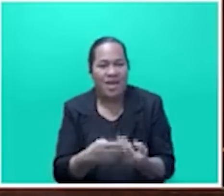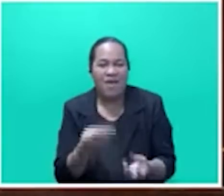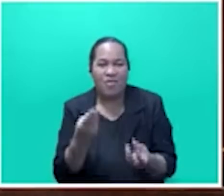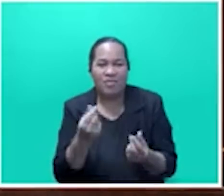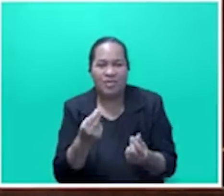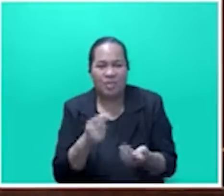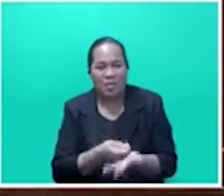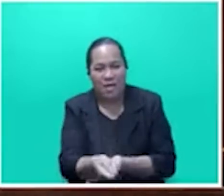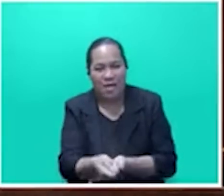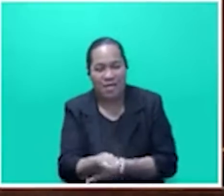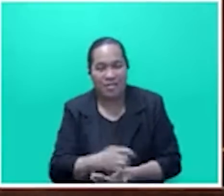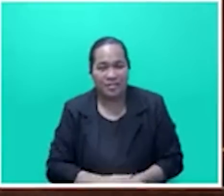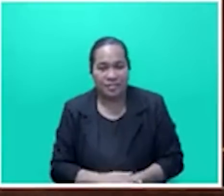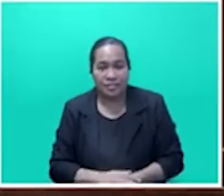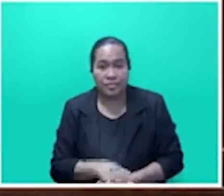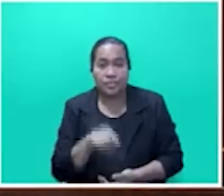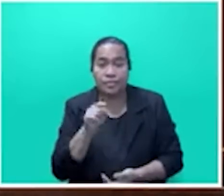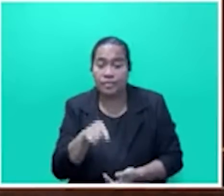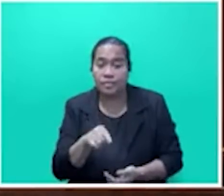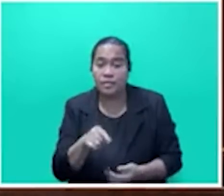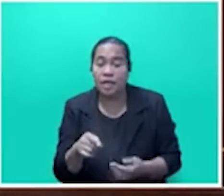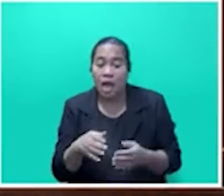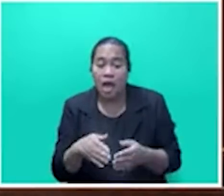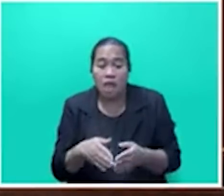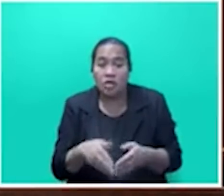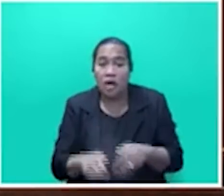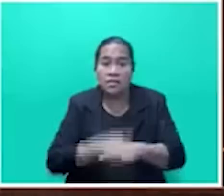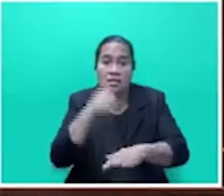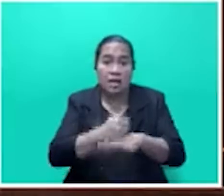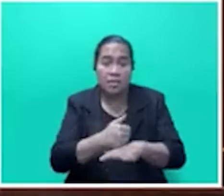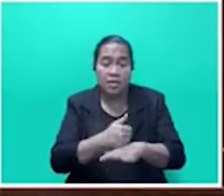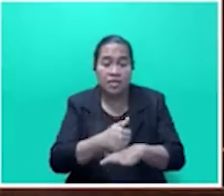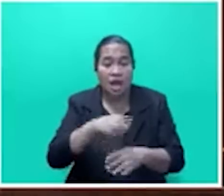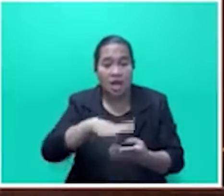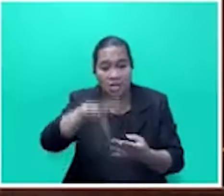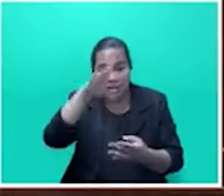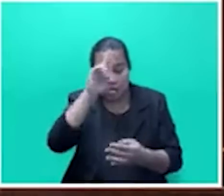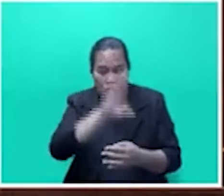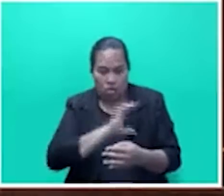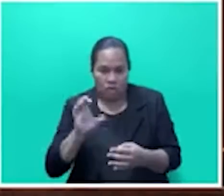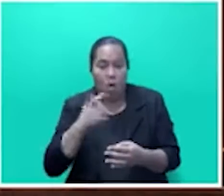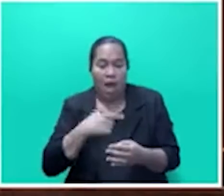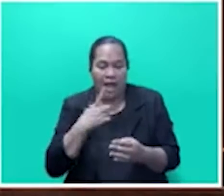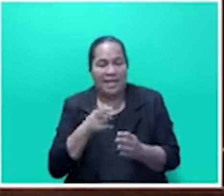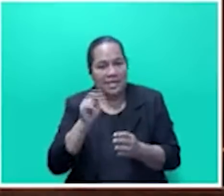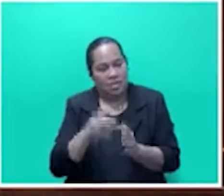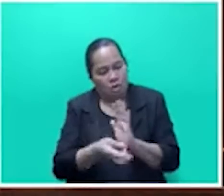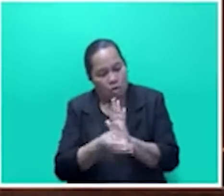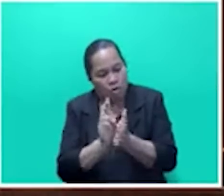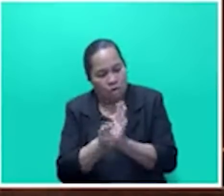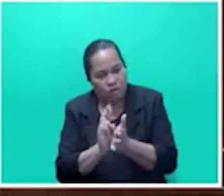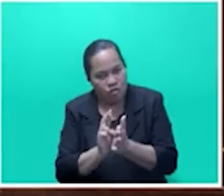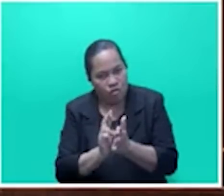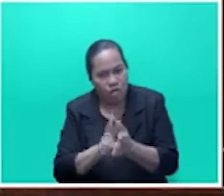A major undertaking is the establishment of an education commission to review the entire education system in the country and